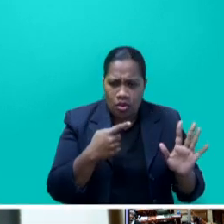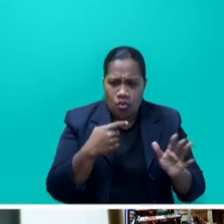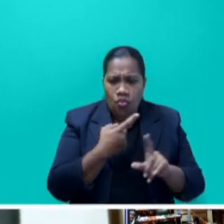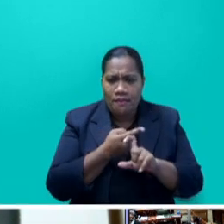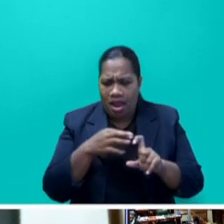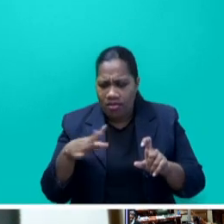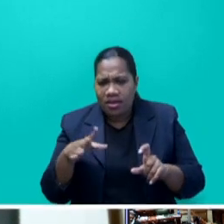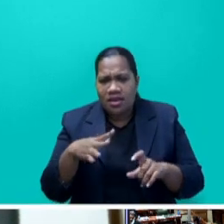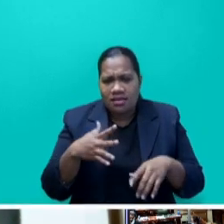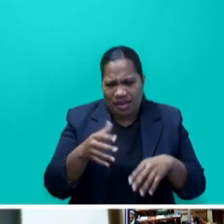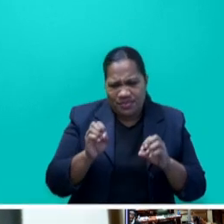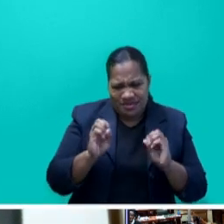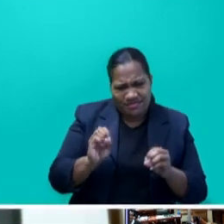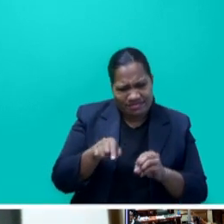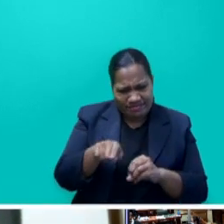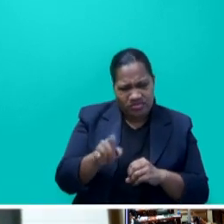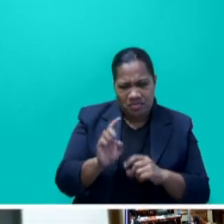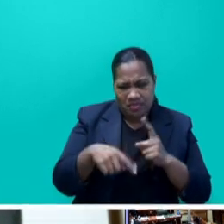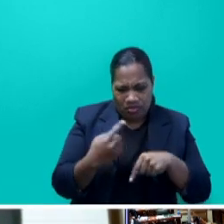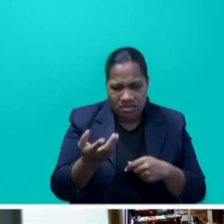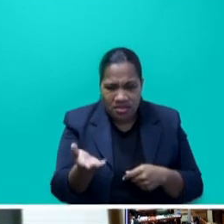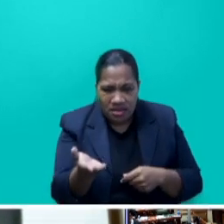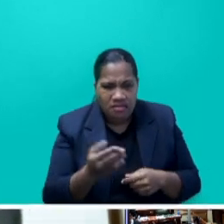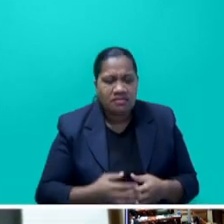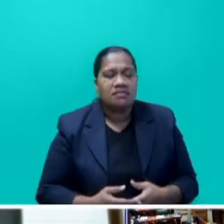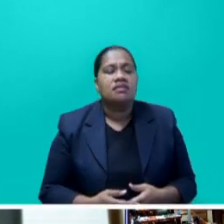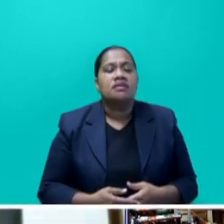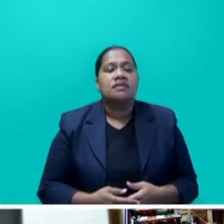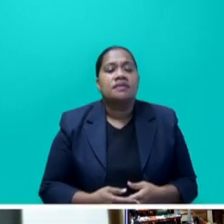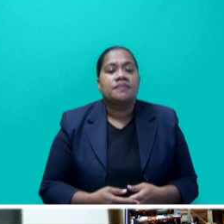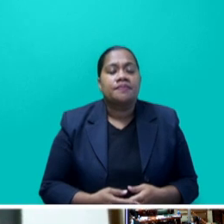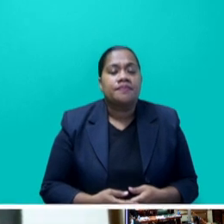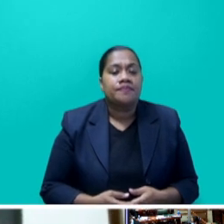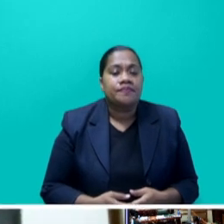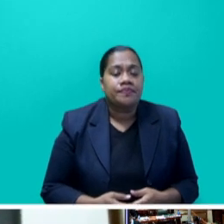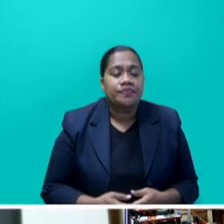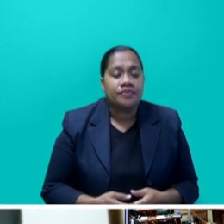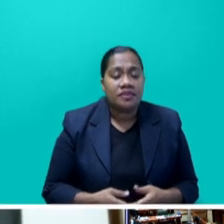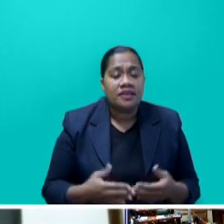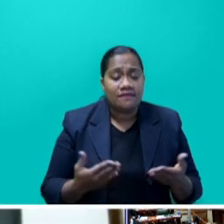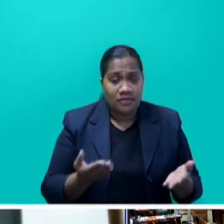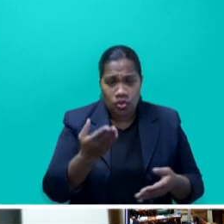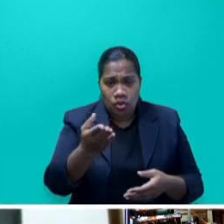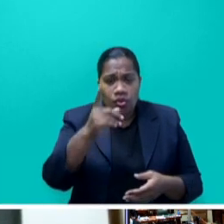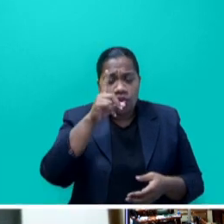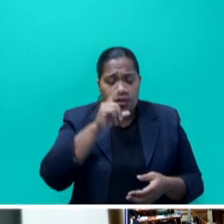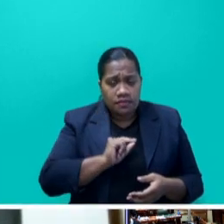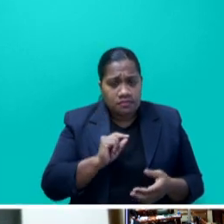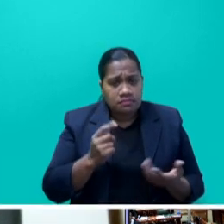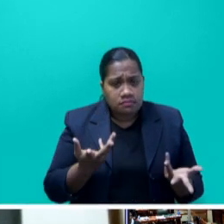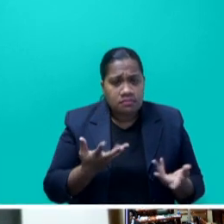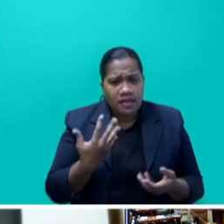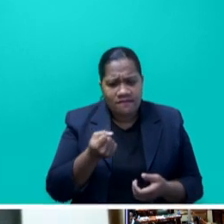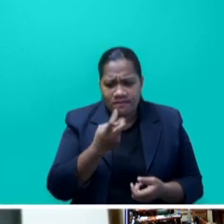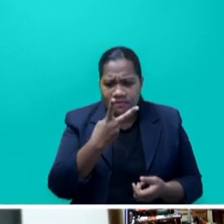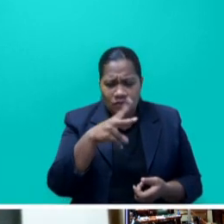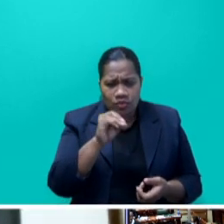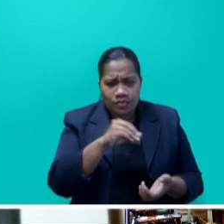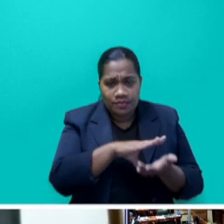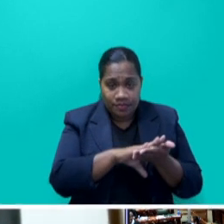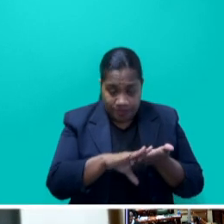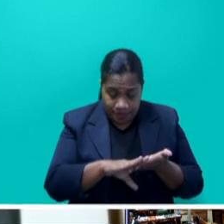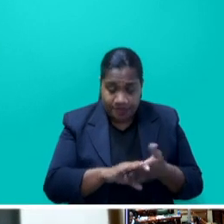fact of the matter is Data Bureau had no legislative mandate. In fact, you could have a $20